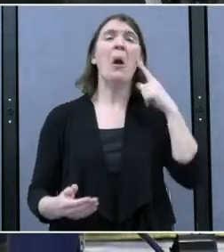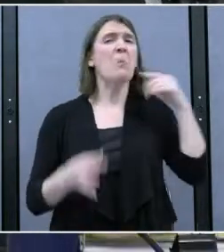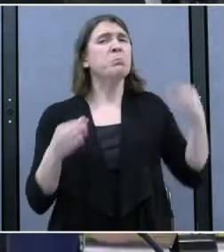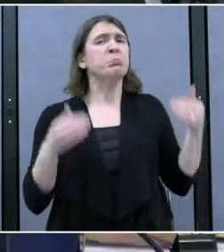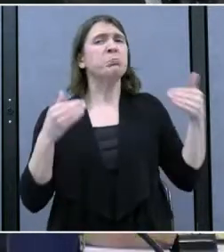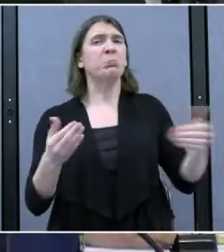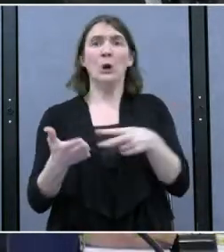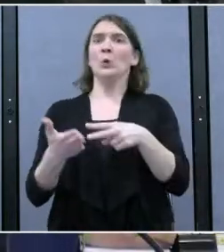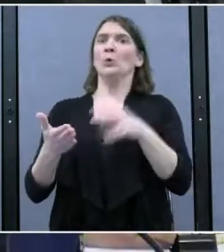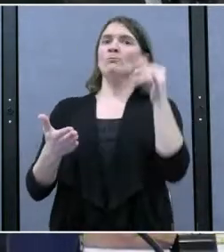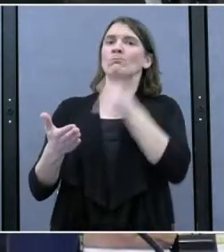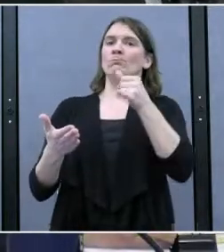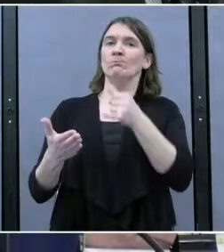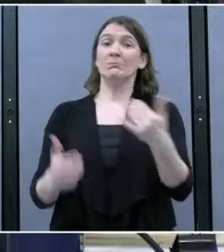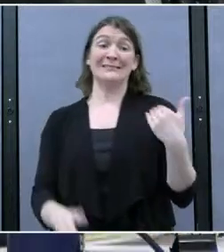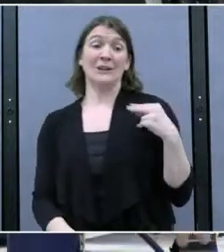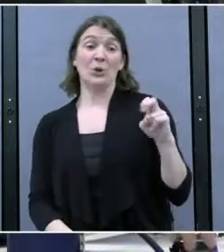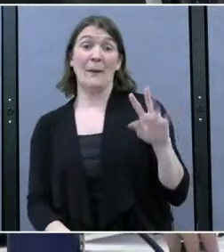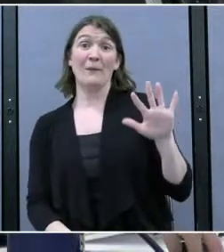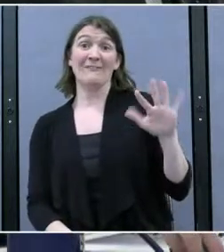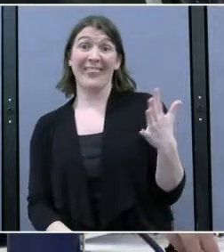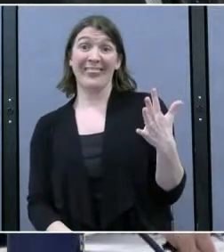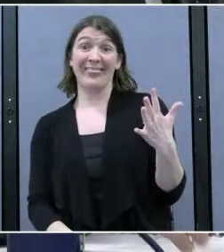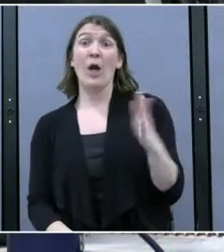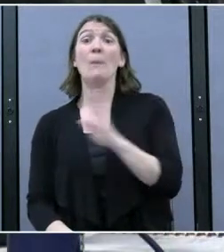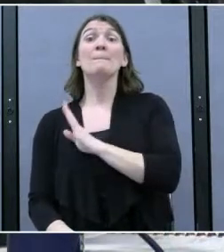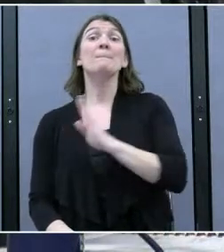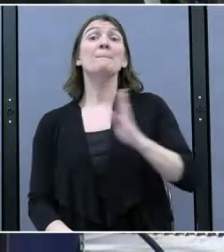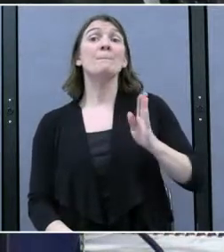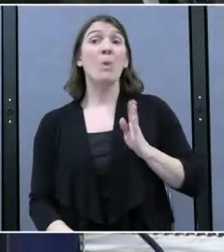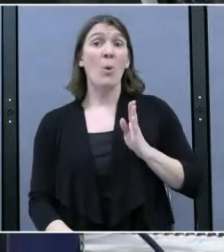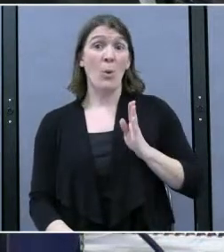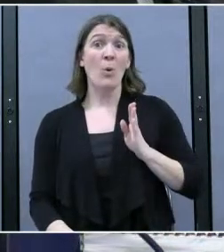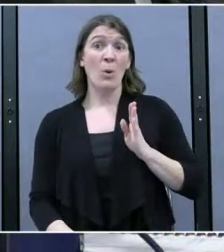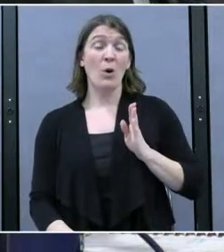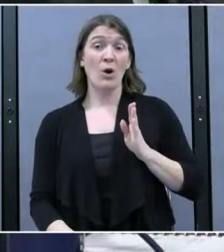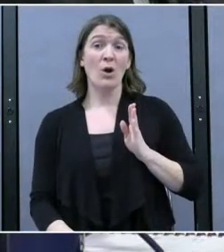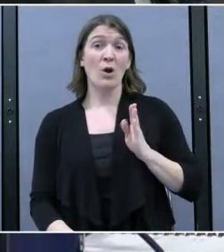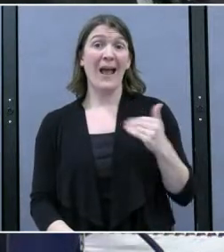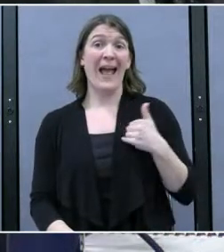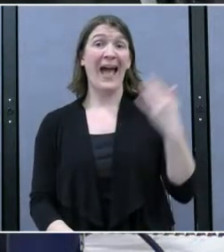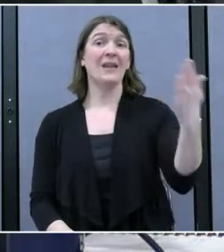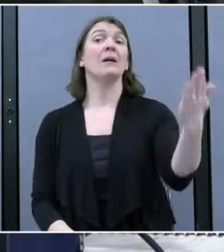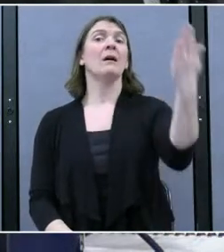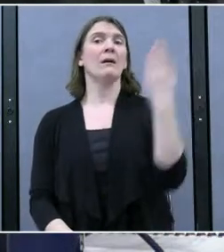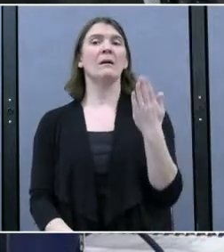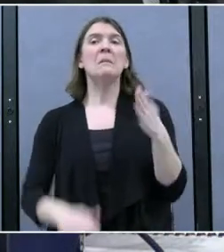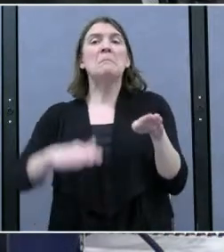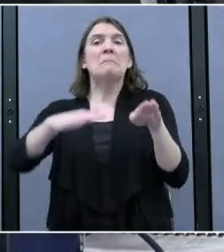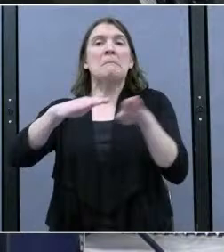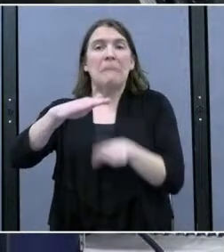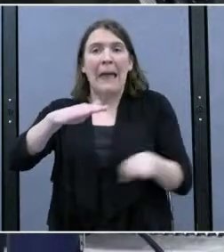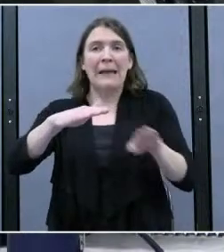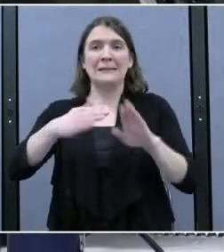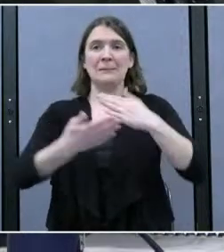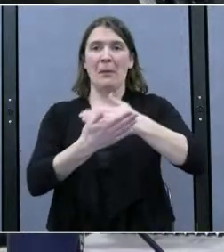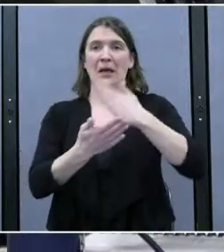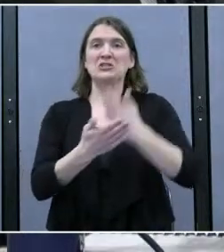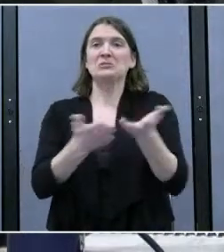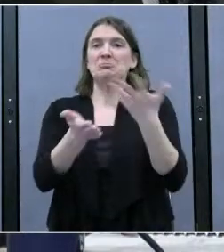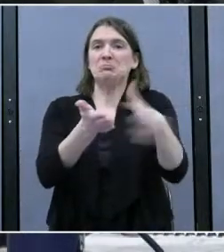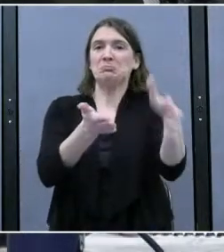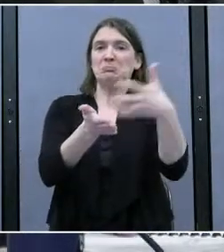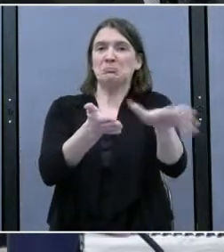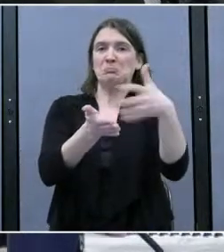On November 5th, the board was presented with a base budget, meaning a budget